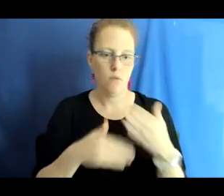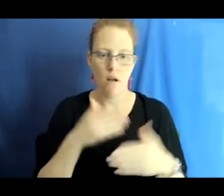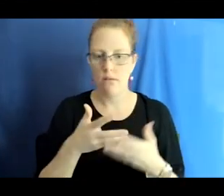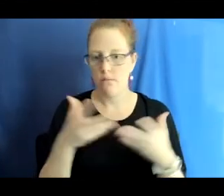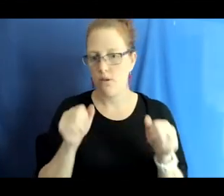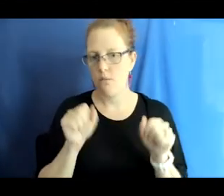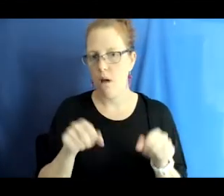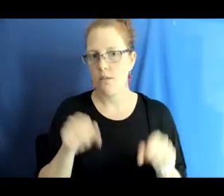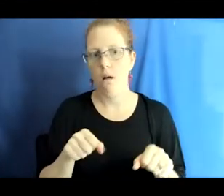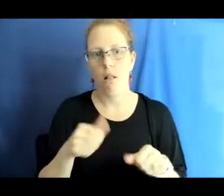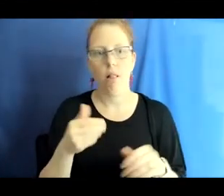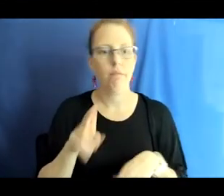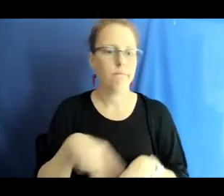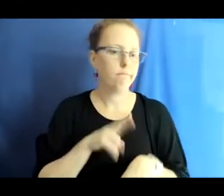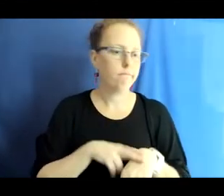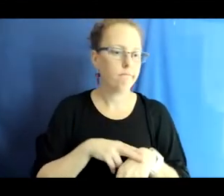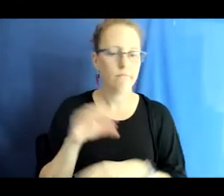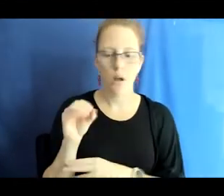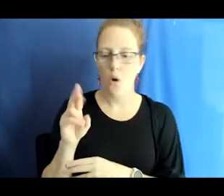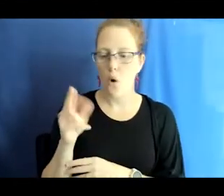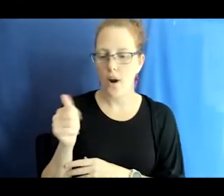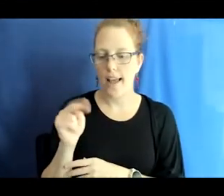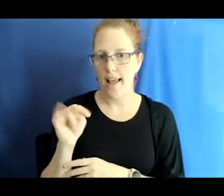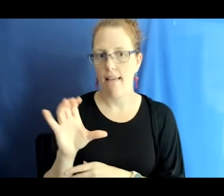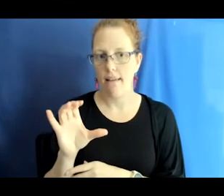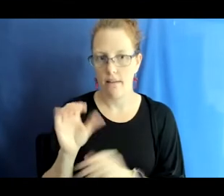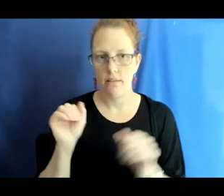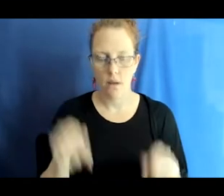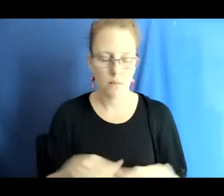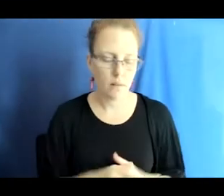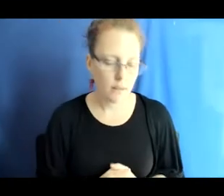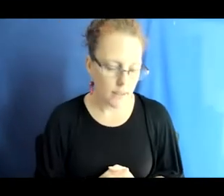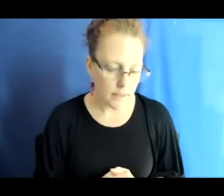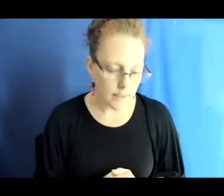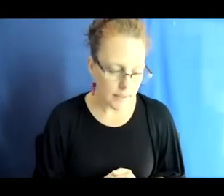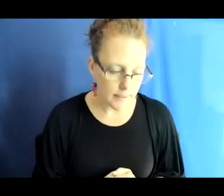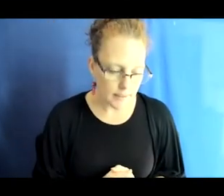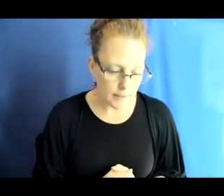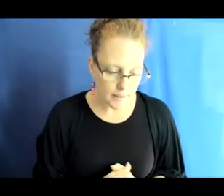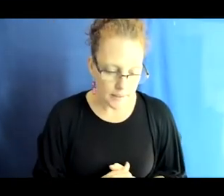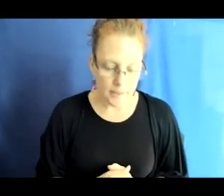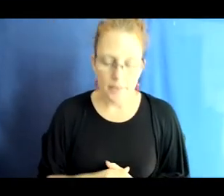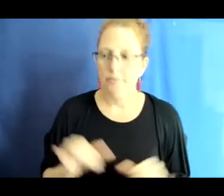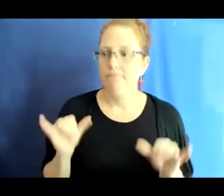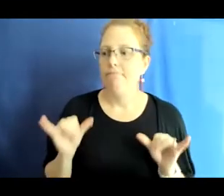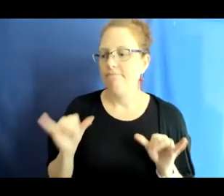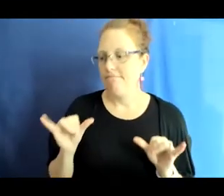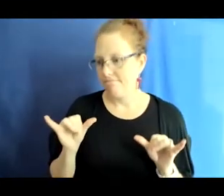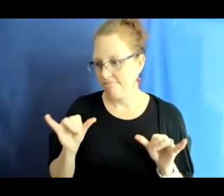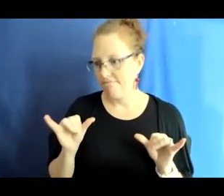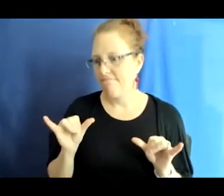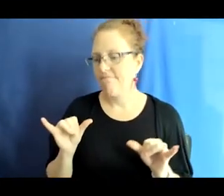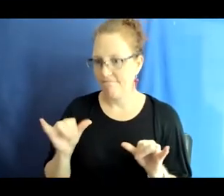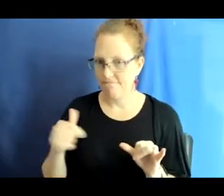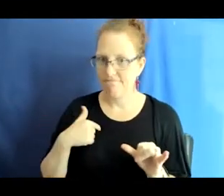Well, and I have to say that those moods came through, like sitting there and really feeling how nervous you